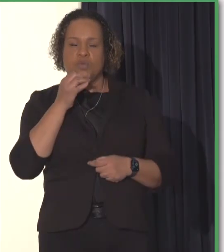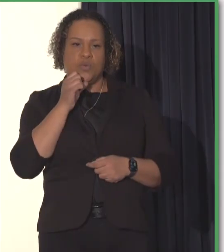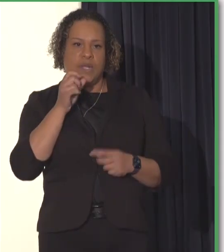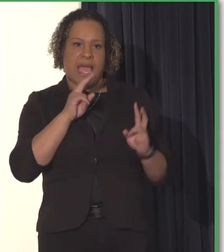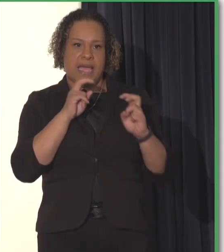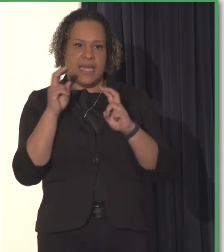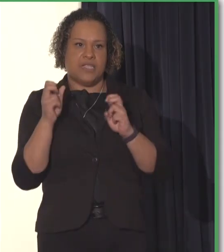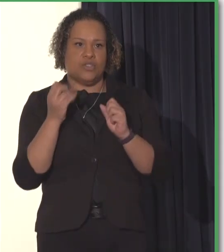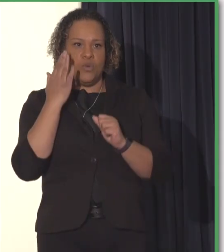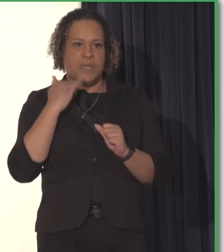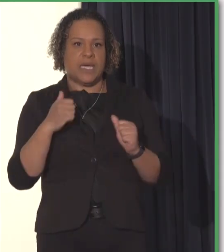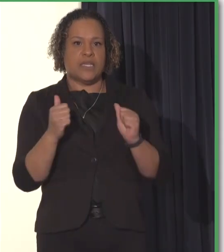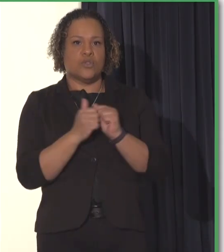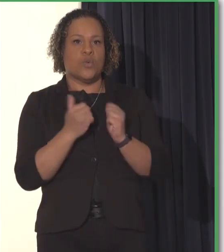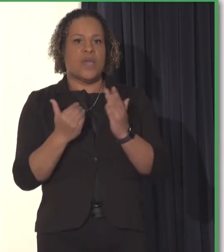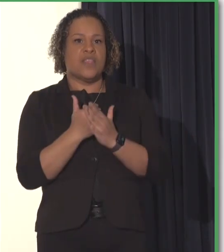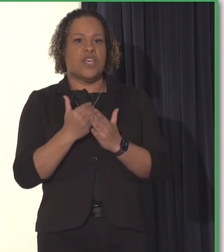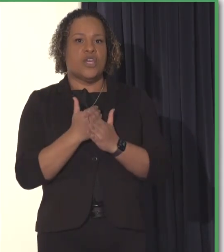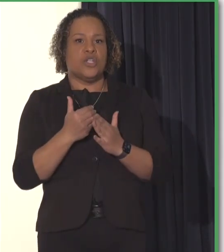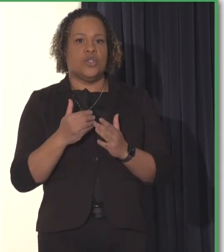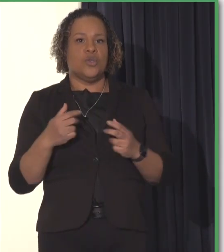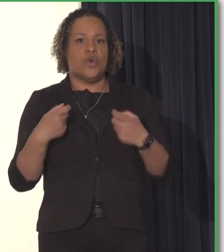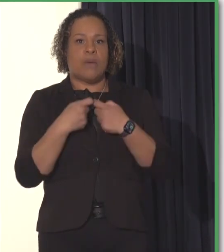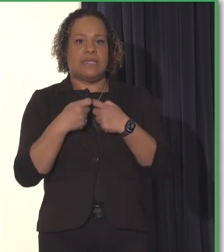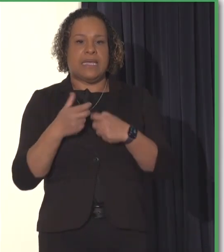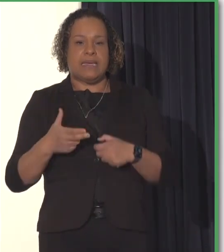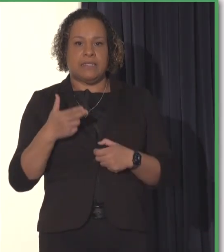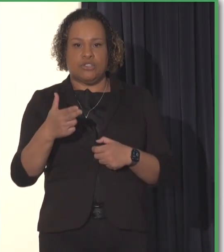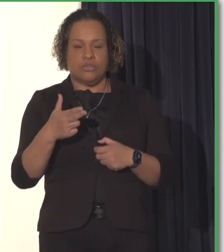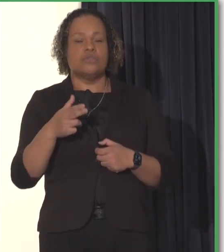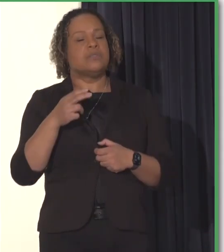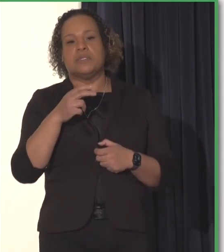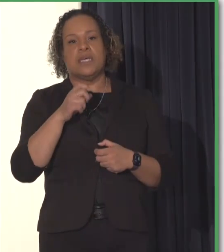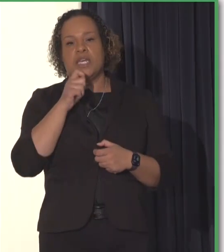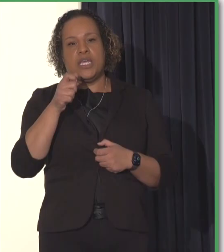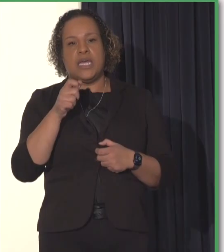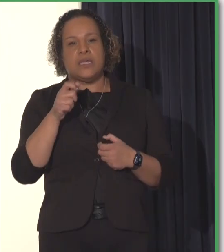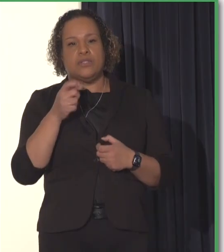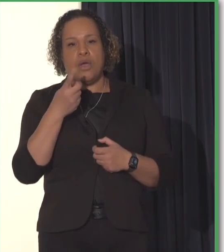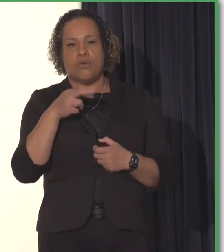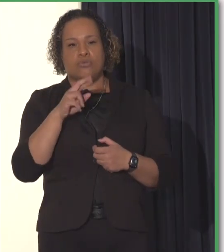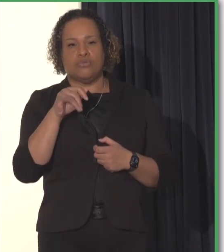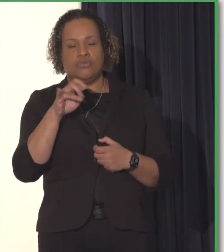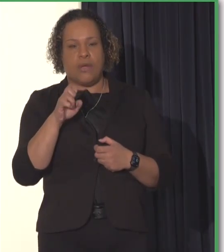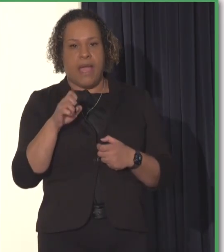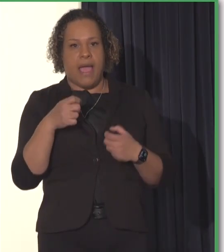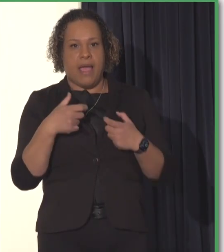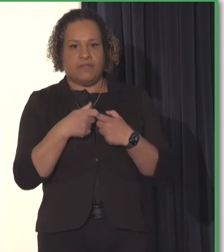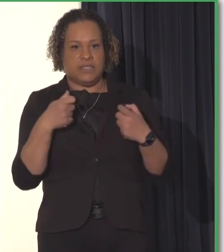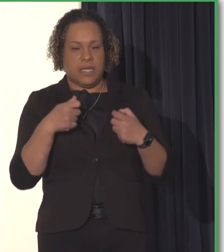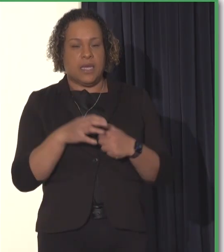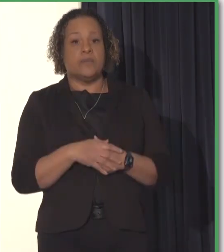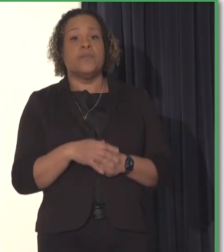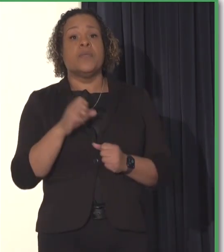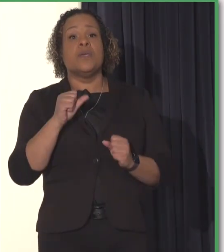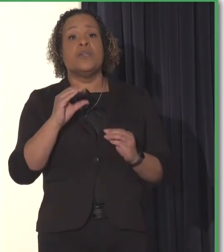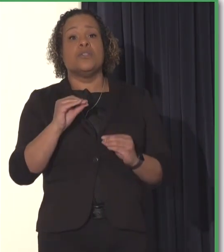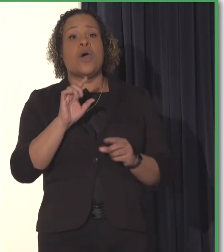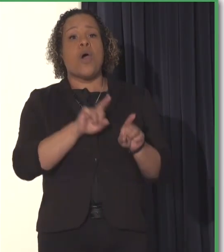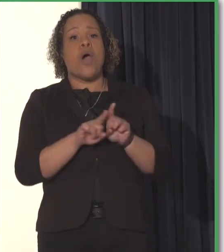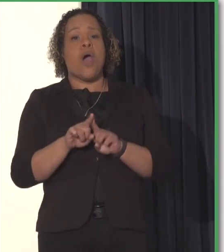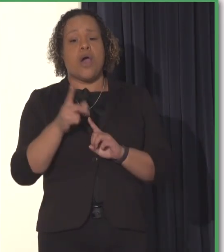does not drive stun. It also includes probe strikes to a person in the